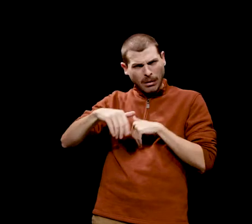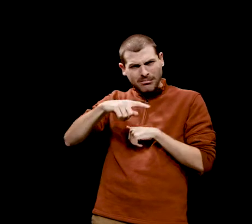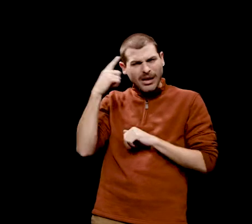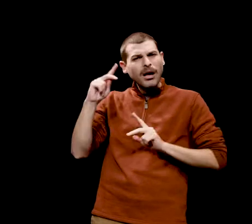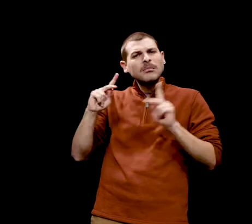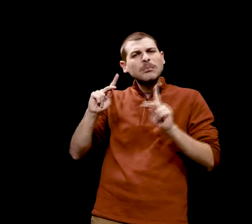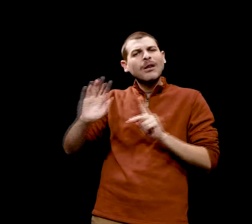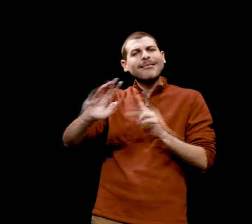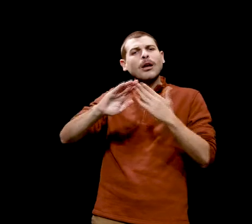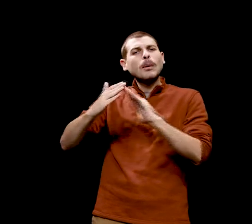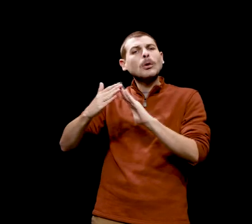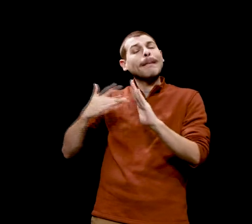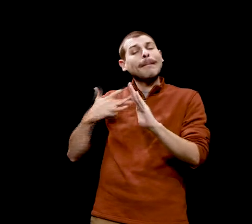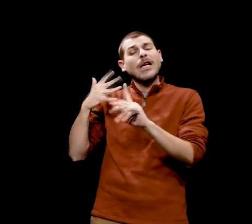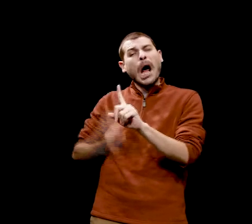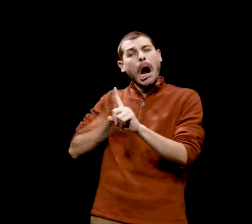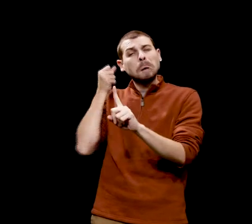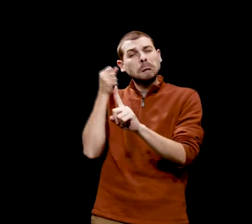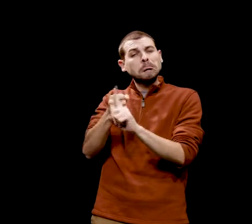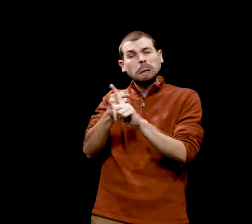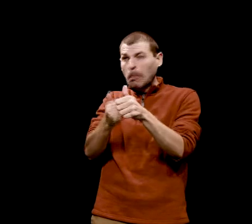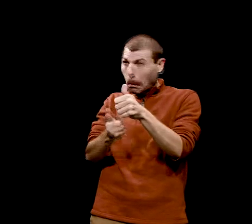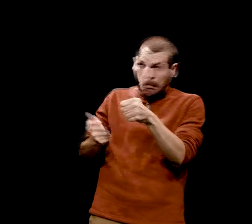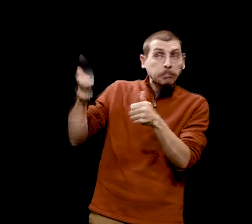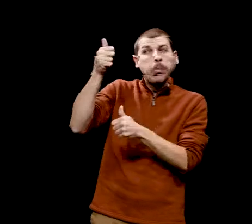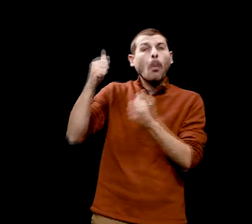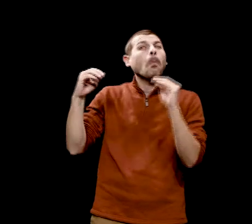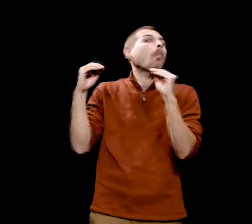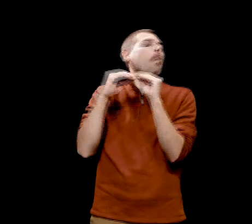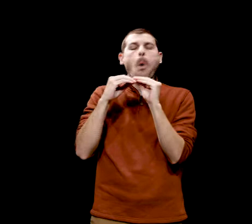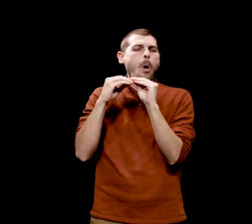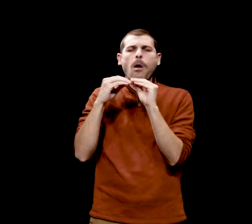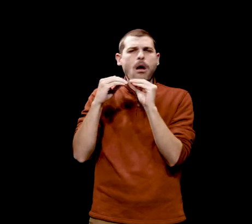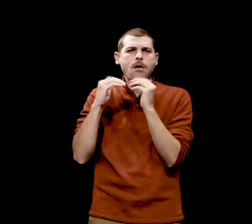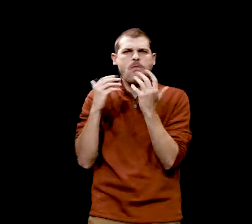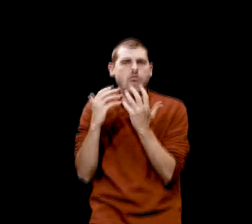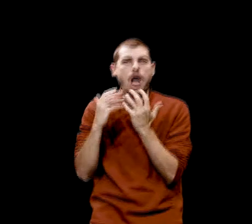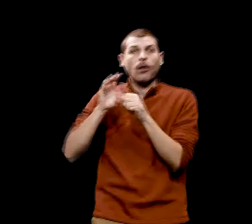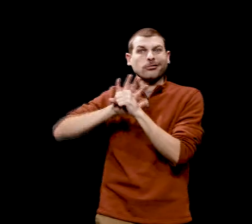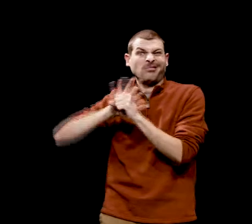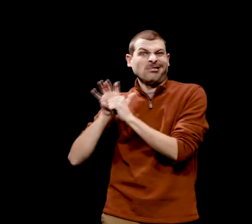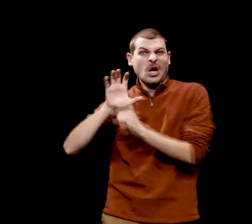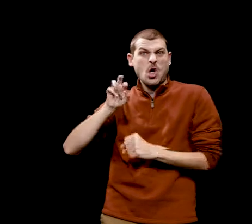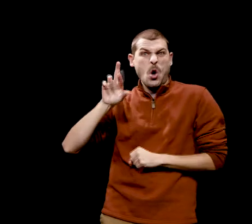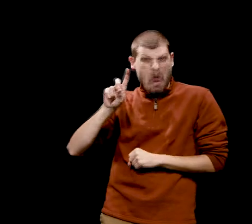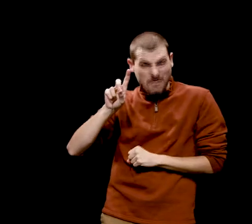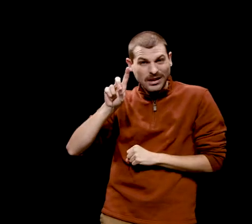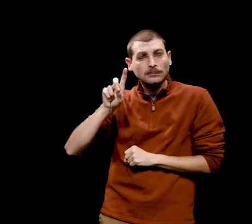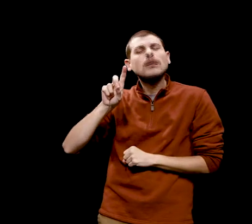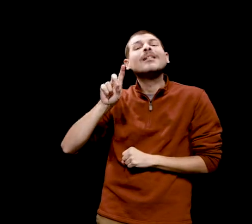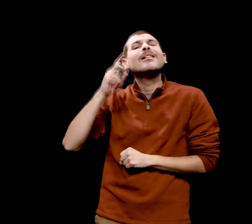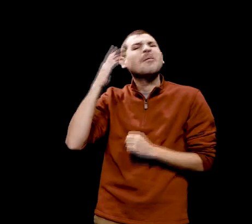see the most disparate outcomes from the COVID-19 illness and other impacts of this pandemic. This is because well before the health